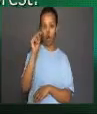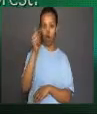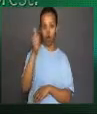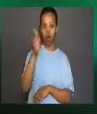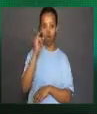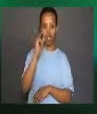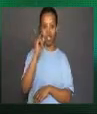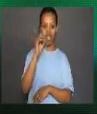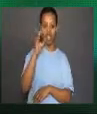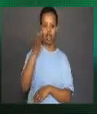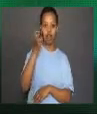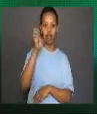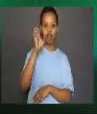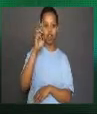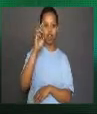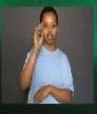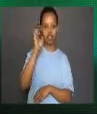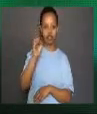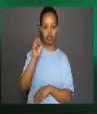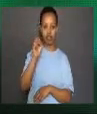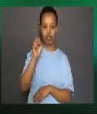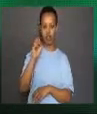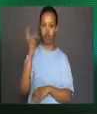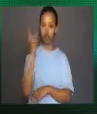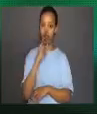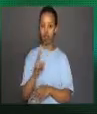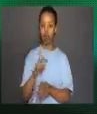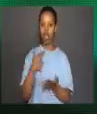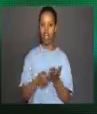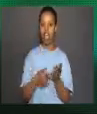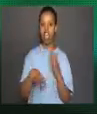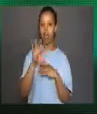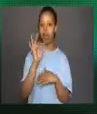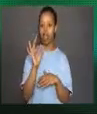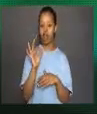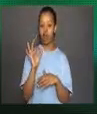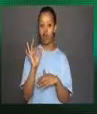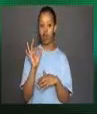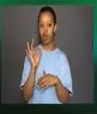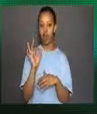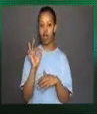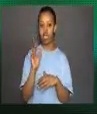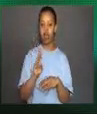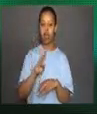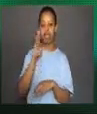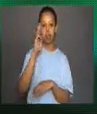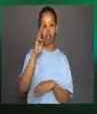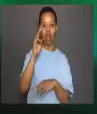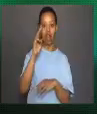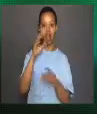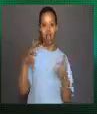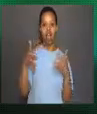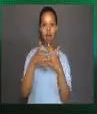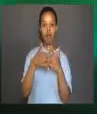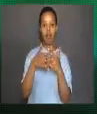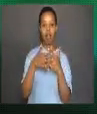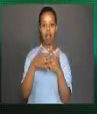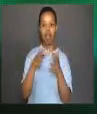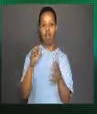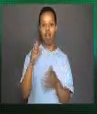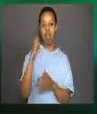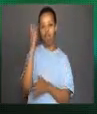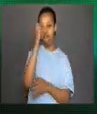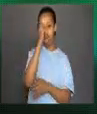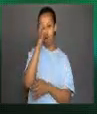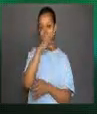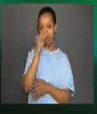forest. The taiga is found in the continents of North America, Europe,